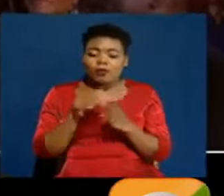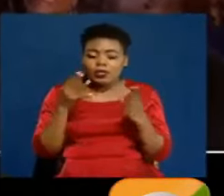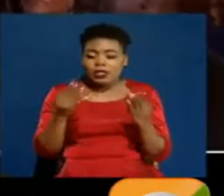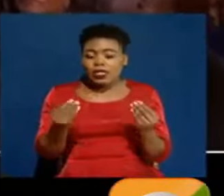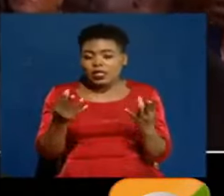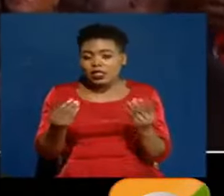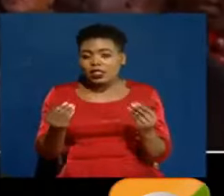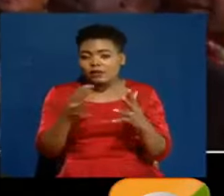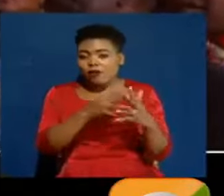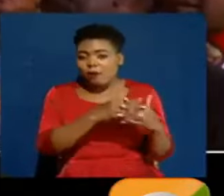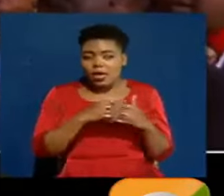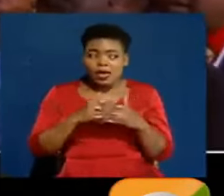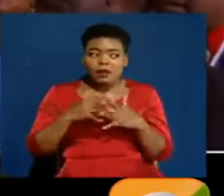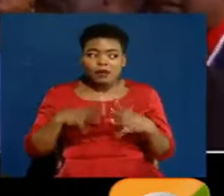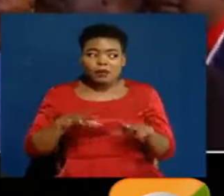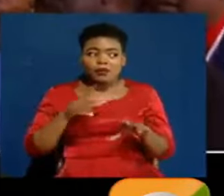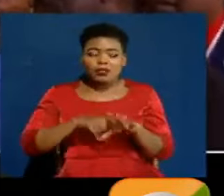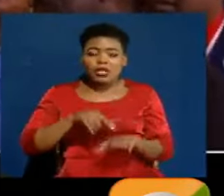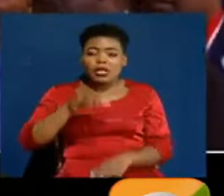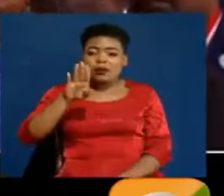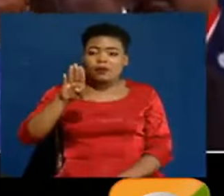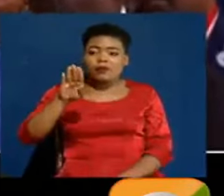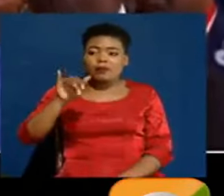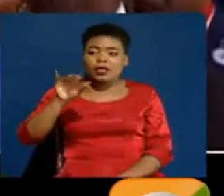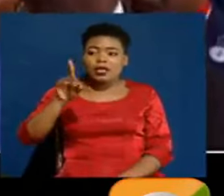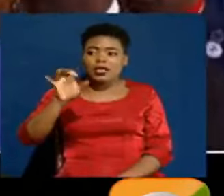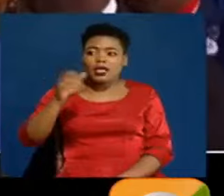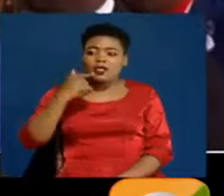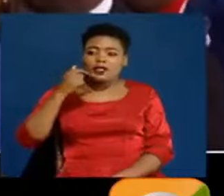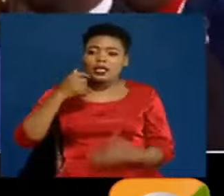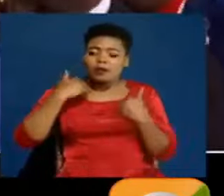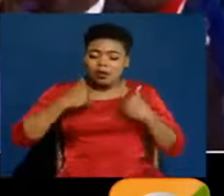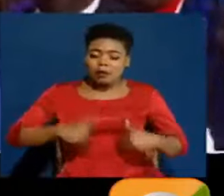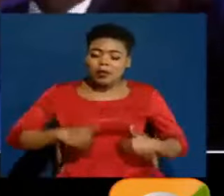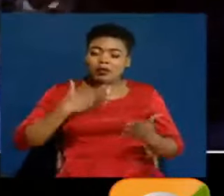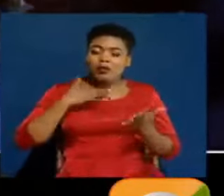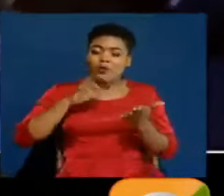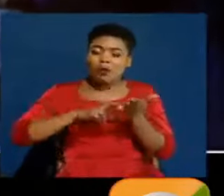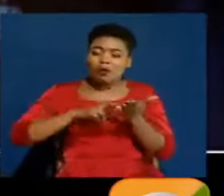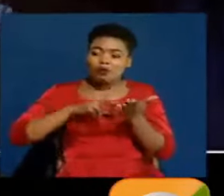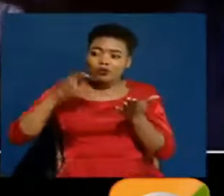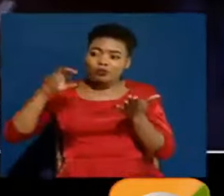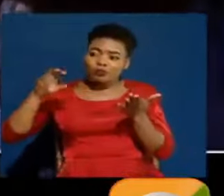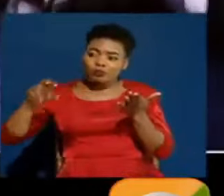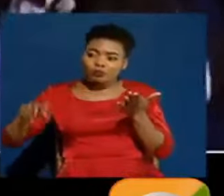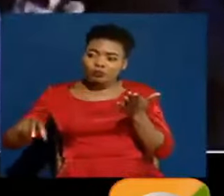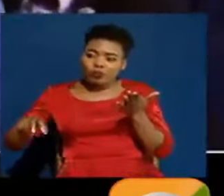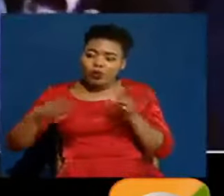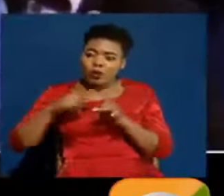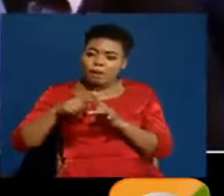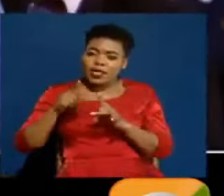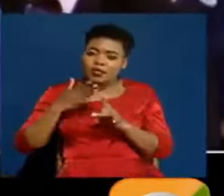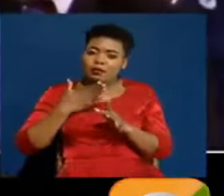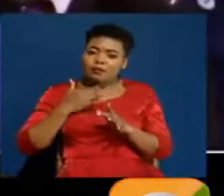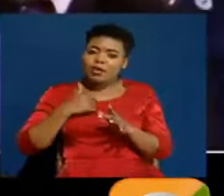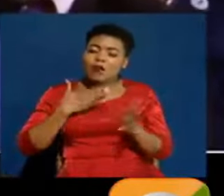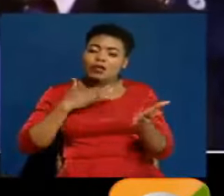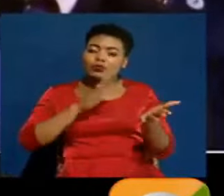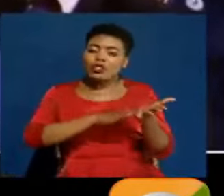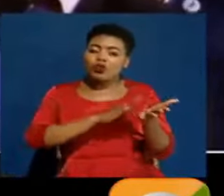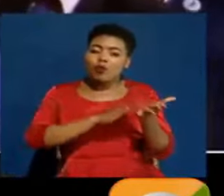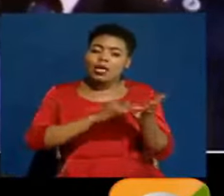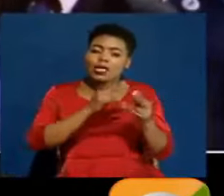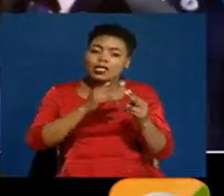that once Biden said, I am moving out, but I actually prefer Kamala to come in, there was